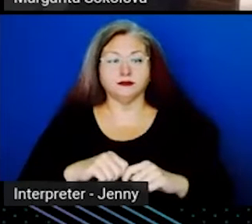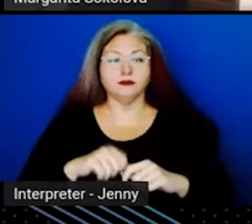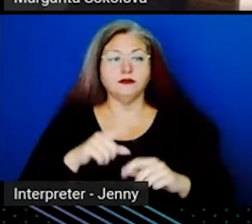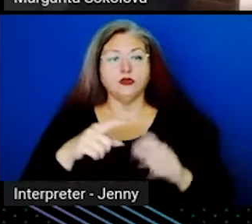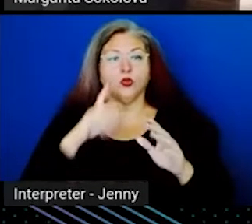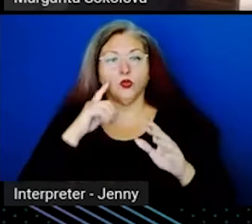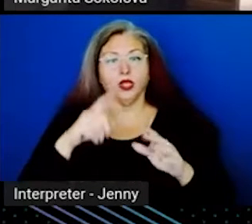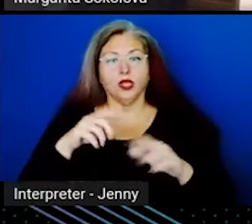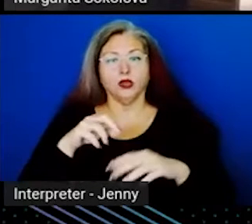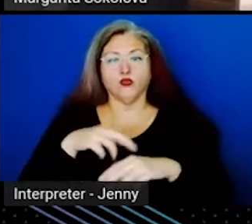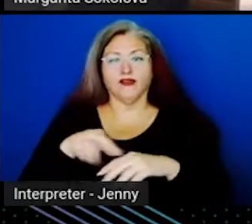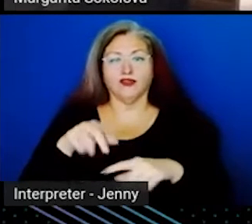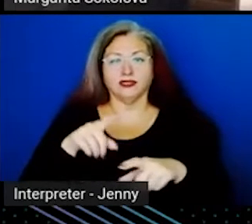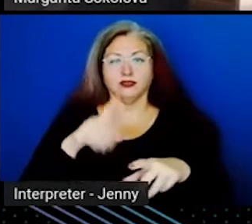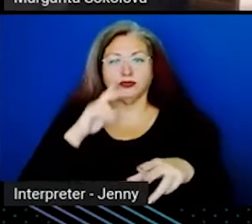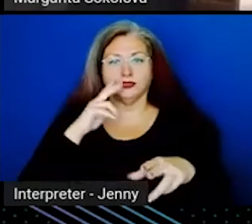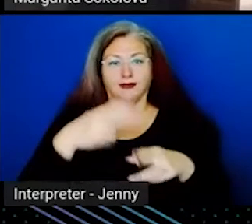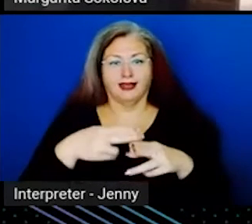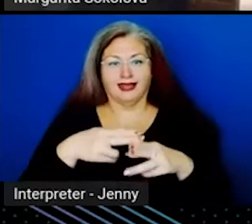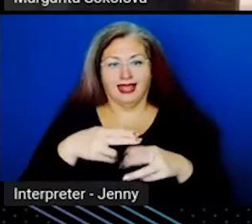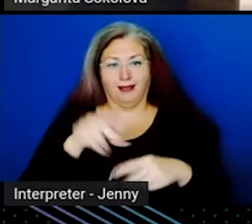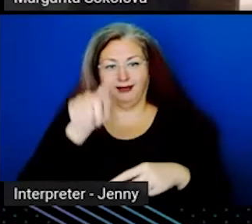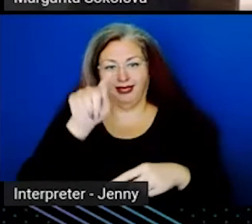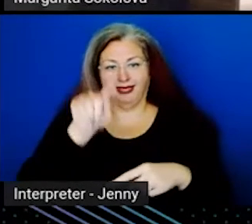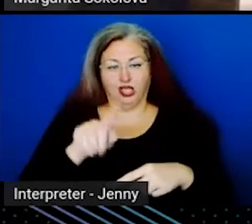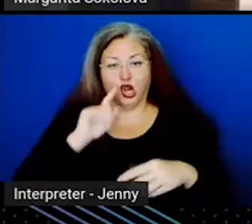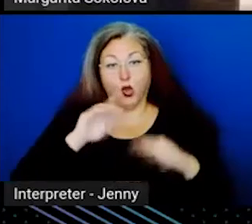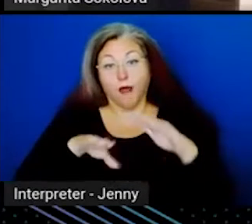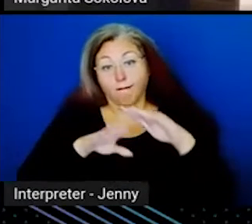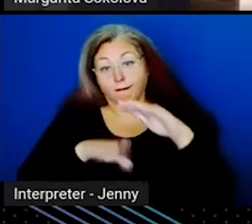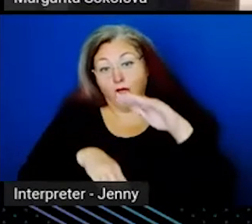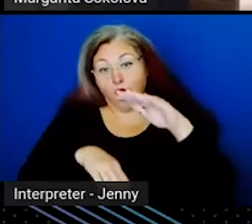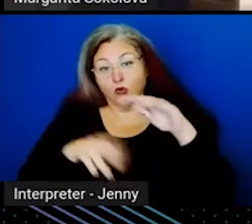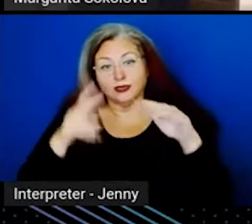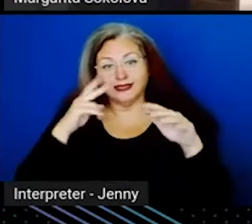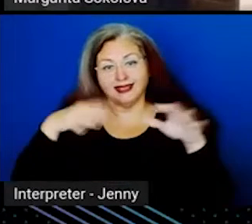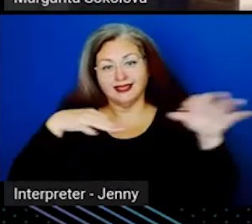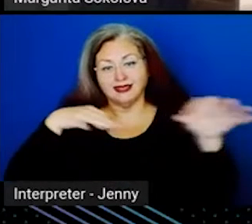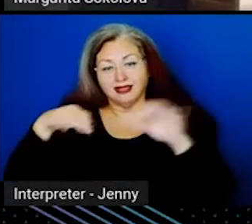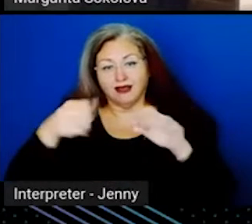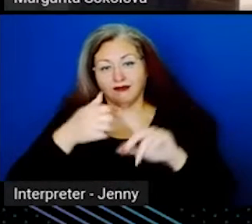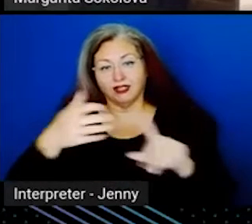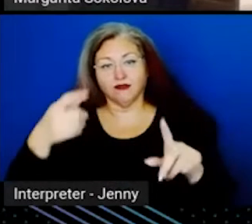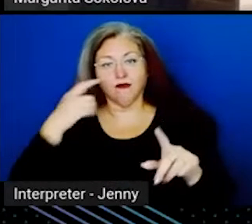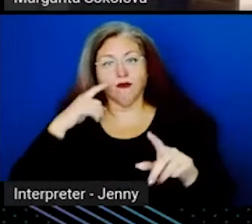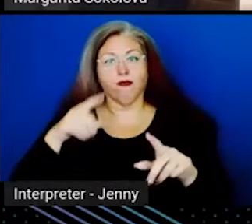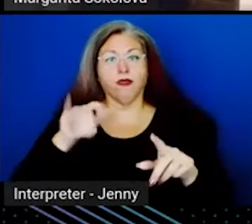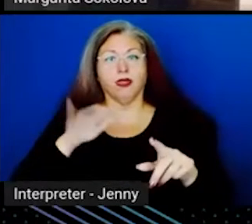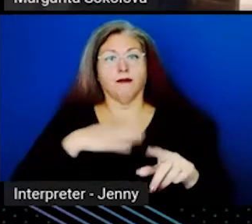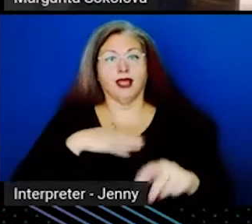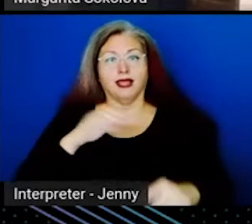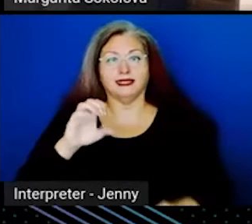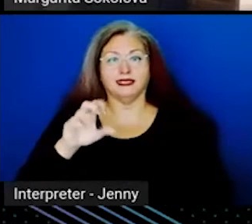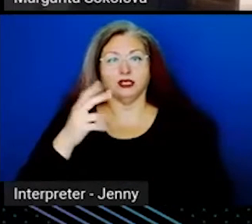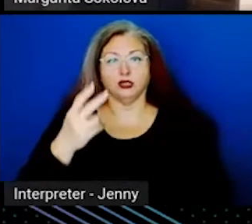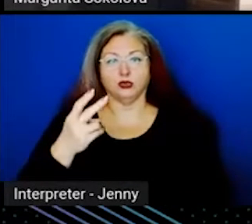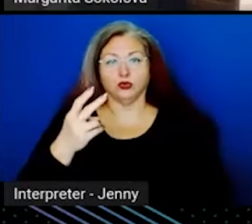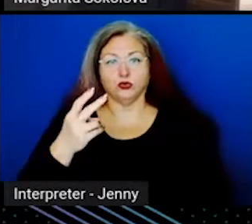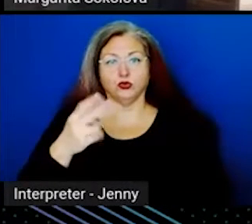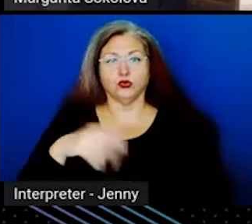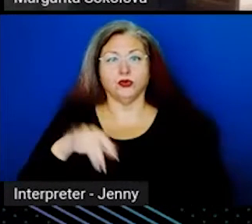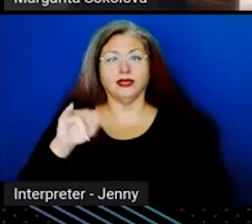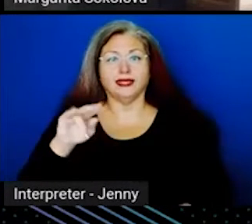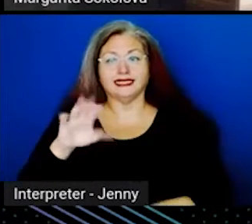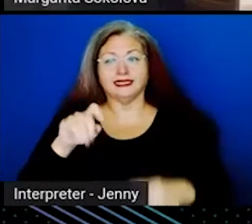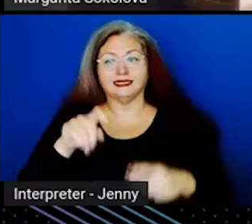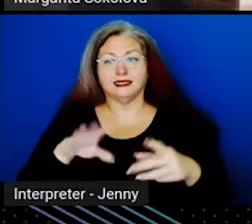references that workspace by name here. Further below, I have the definition for my EC2 instance, which is